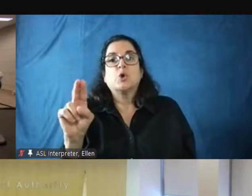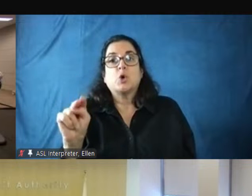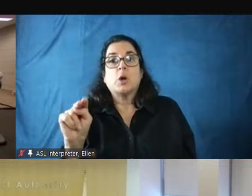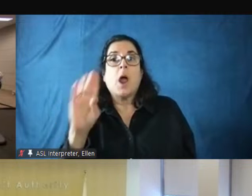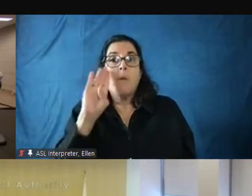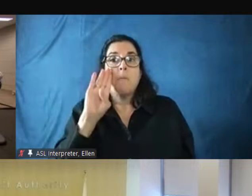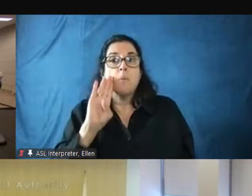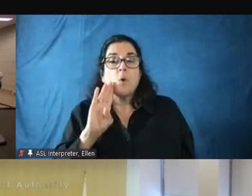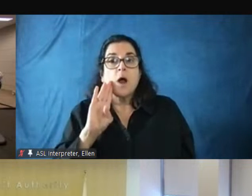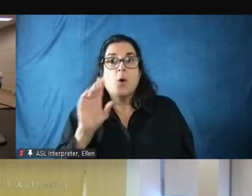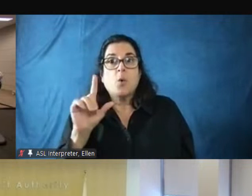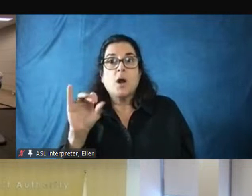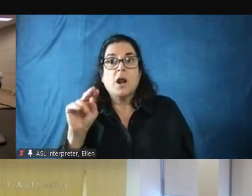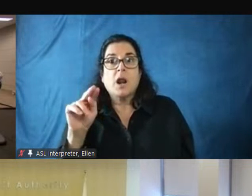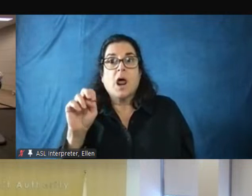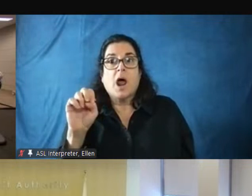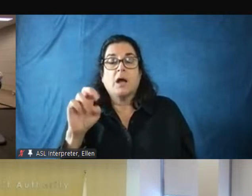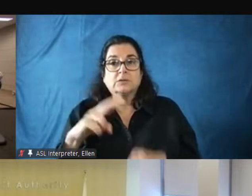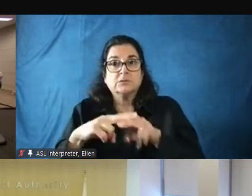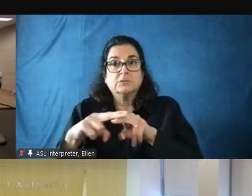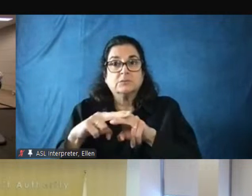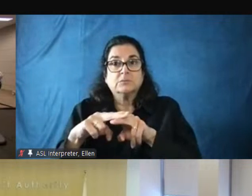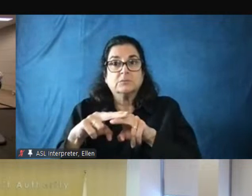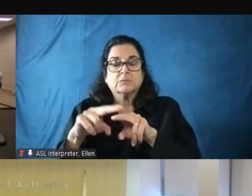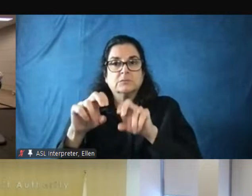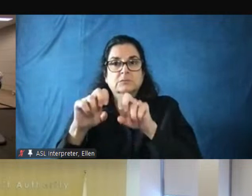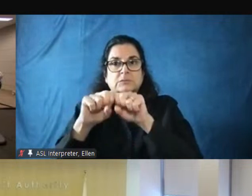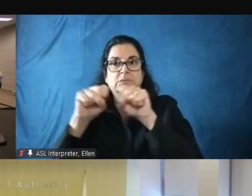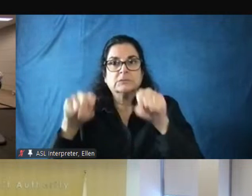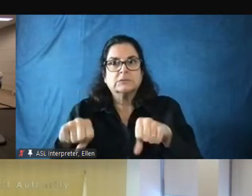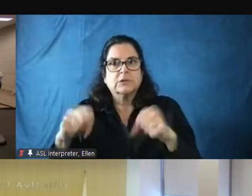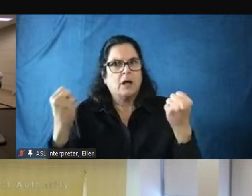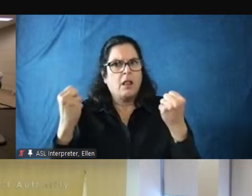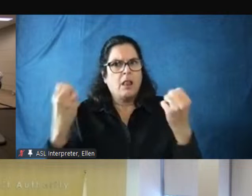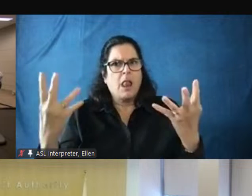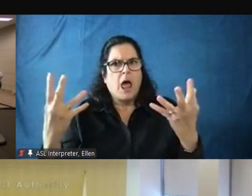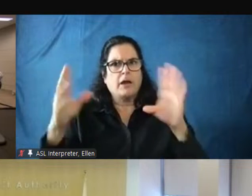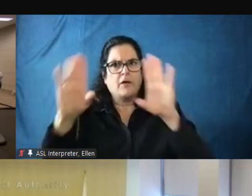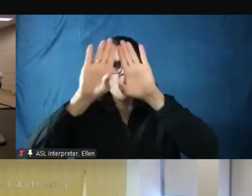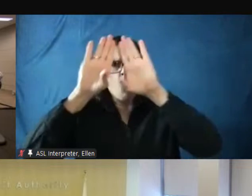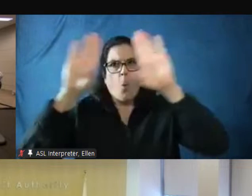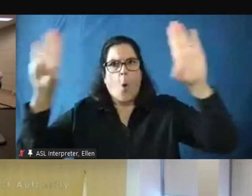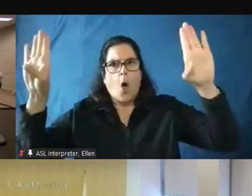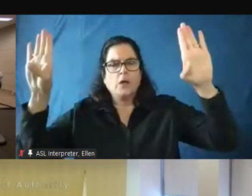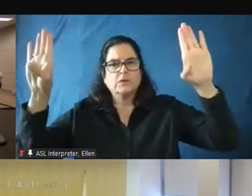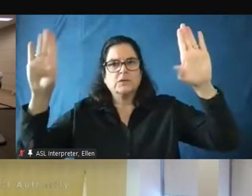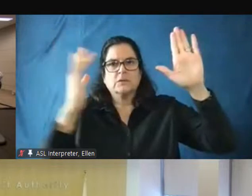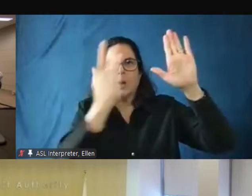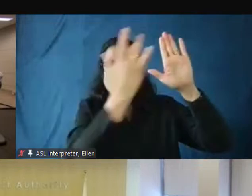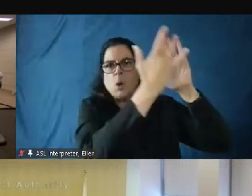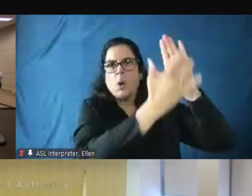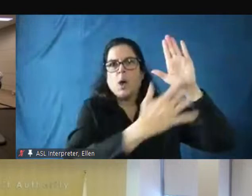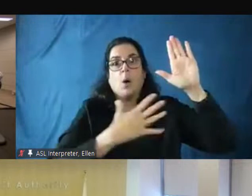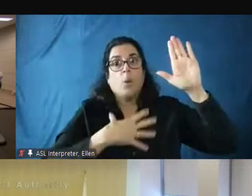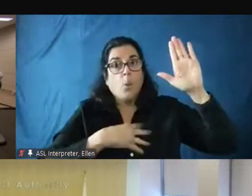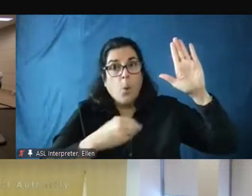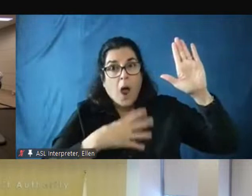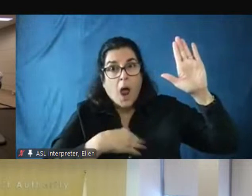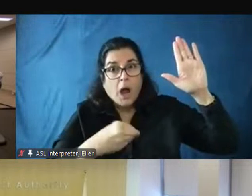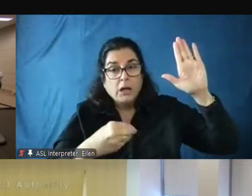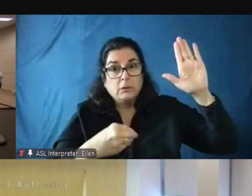that we showed on there, there were a lot of white walls on there. I'm not sure if they're gonna get painted,